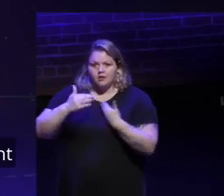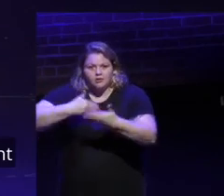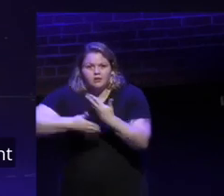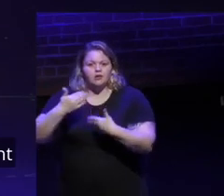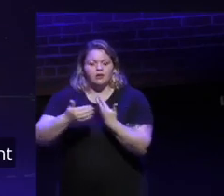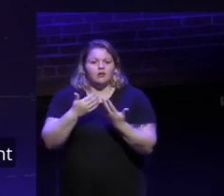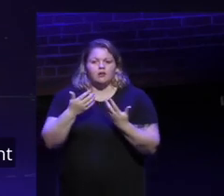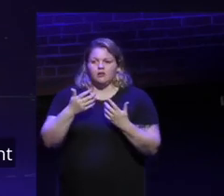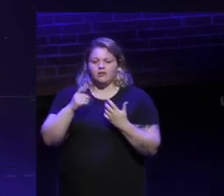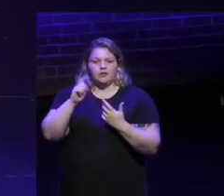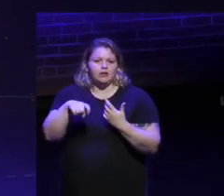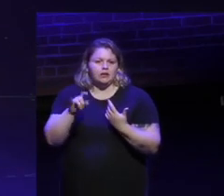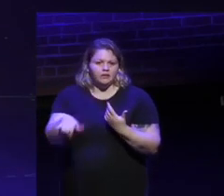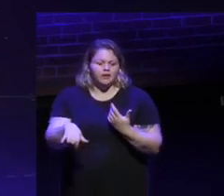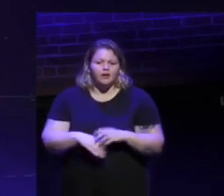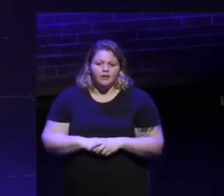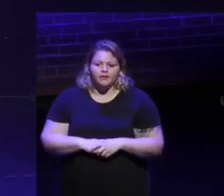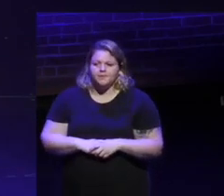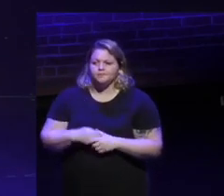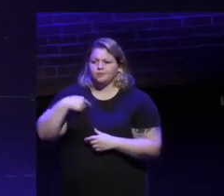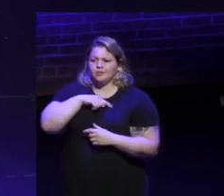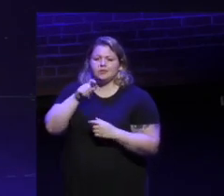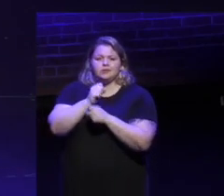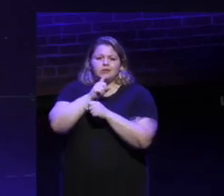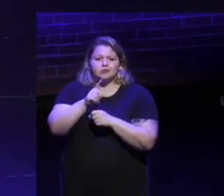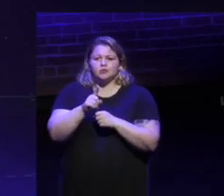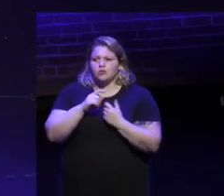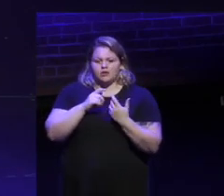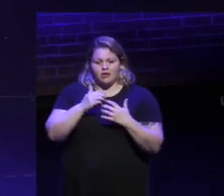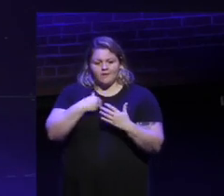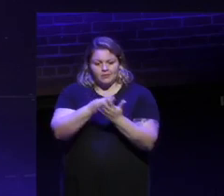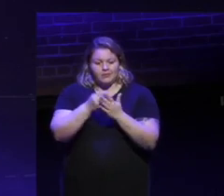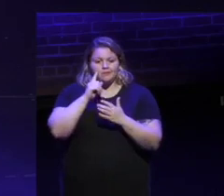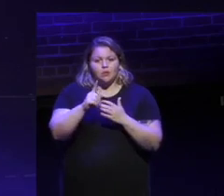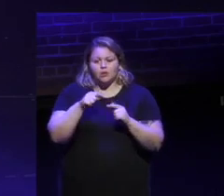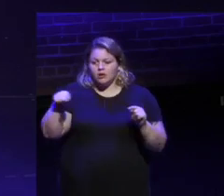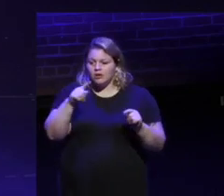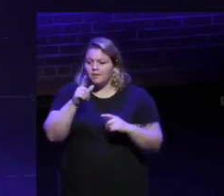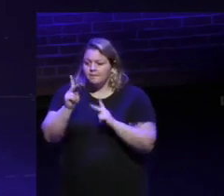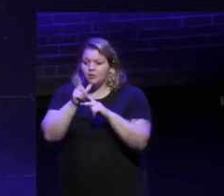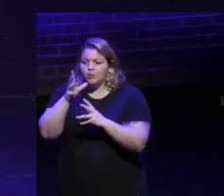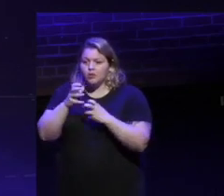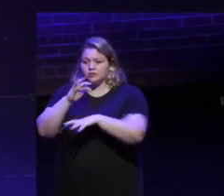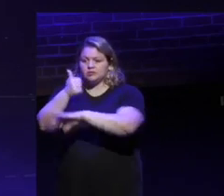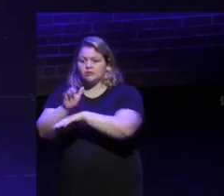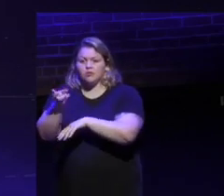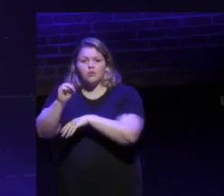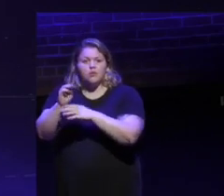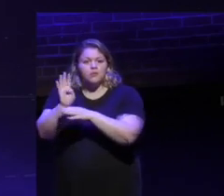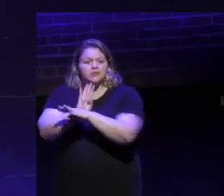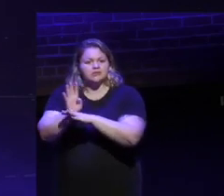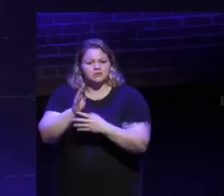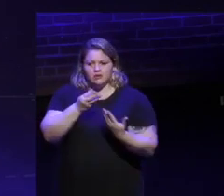Mass Office of Business Development that's tailored towards supporting startup capital for creative businesses? Those industries, again, that those